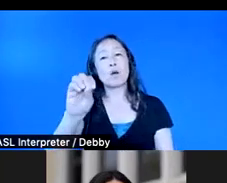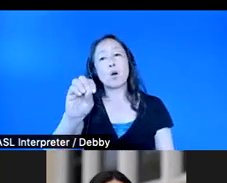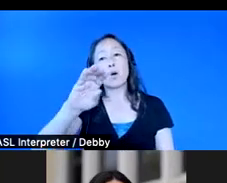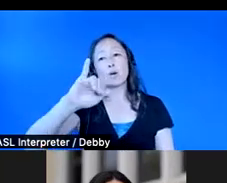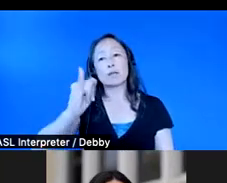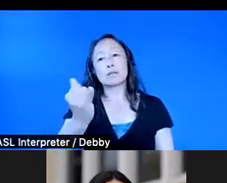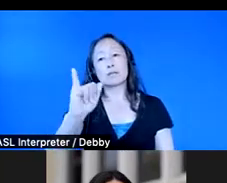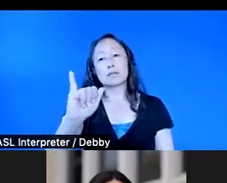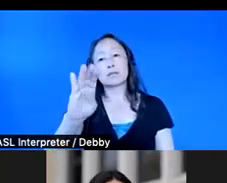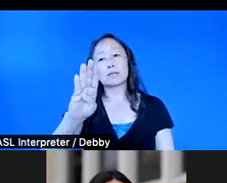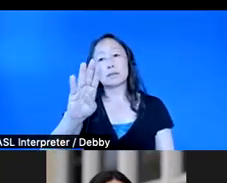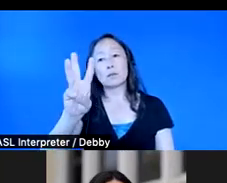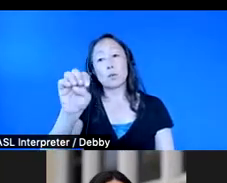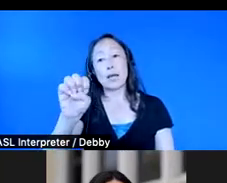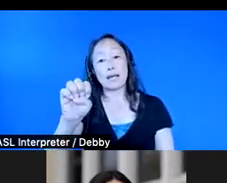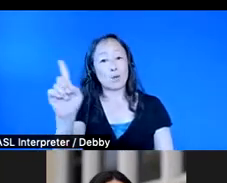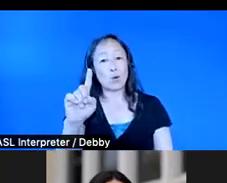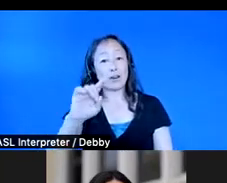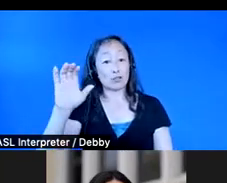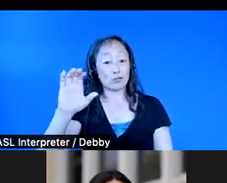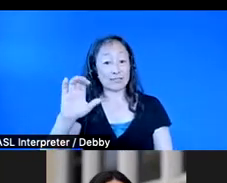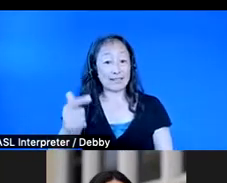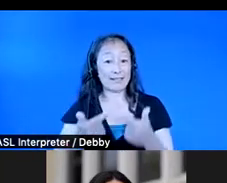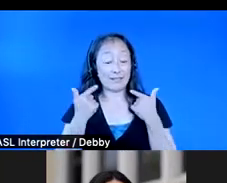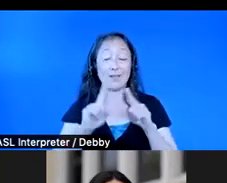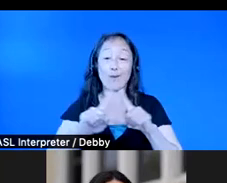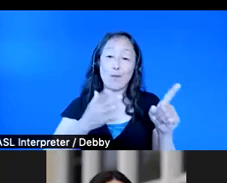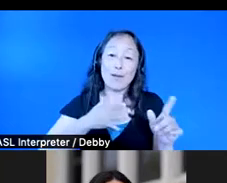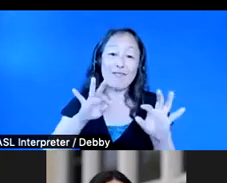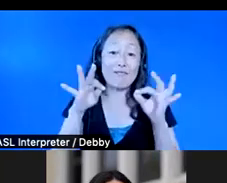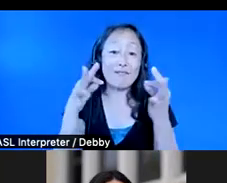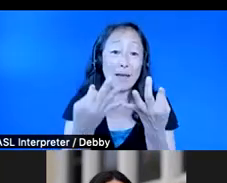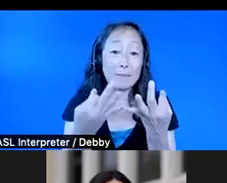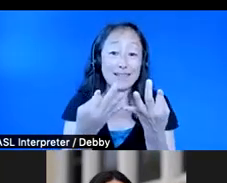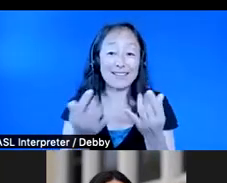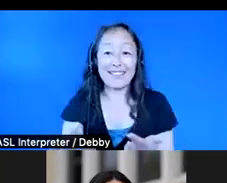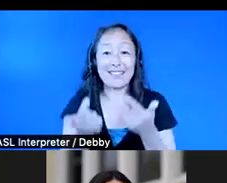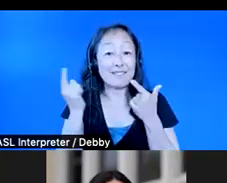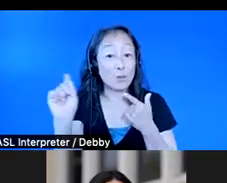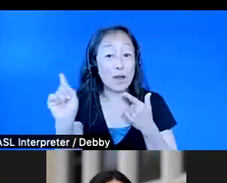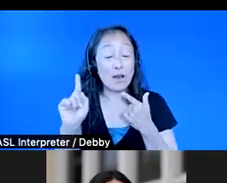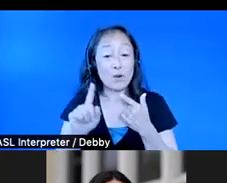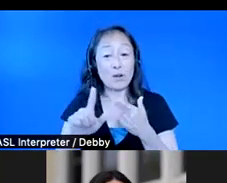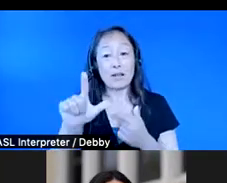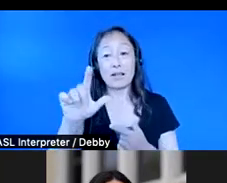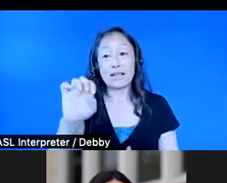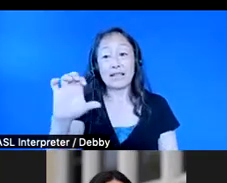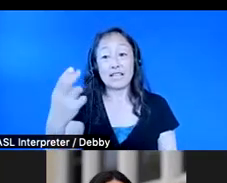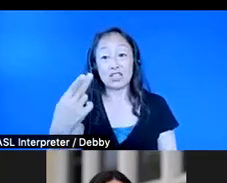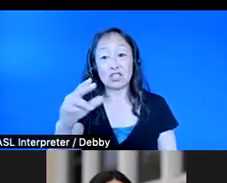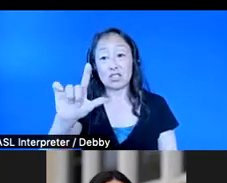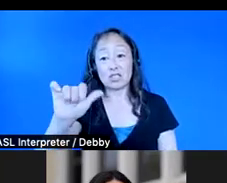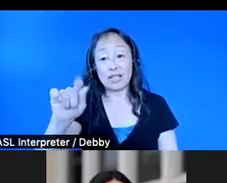lives. Although my family lives on the Leech Lake Reservation.